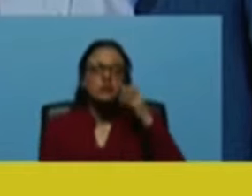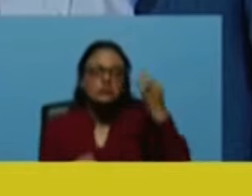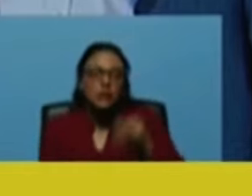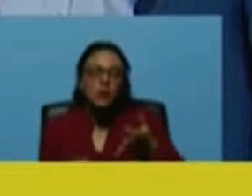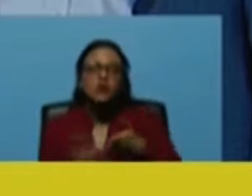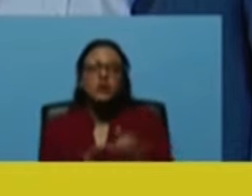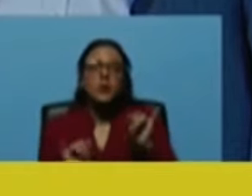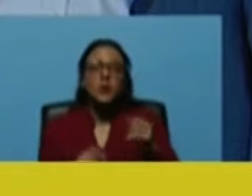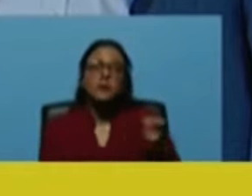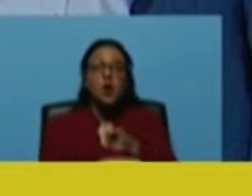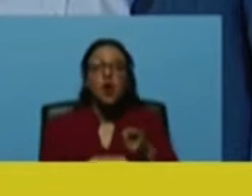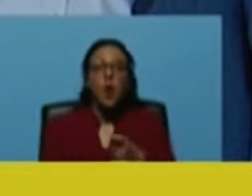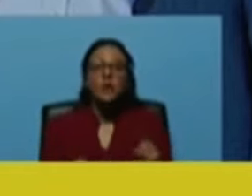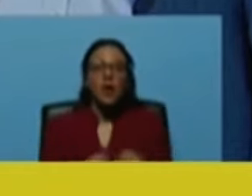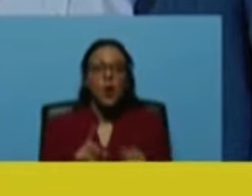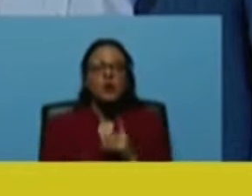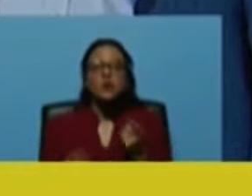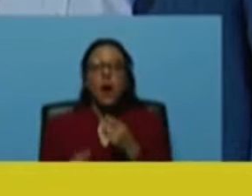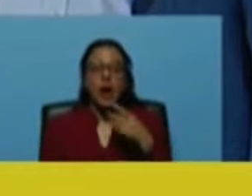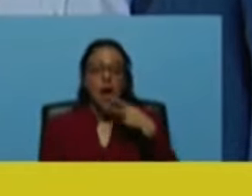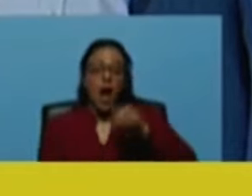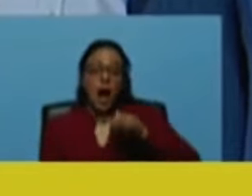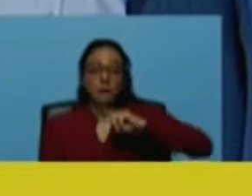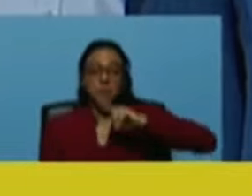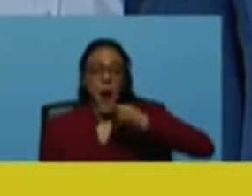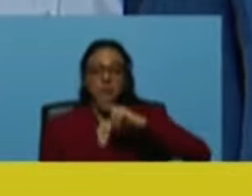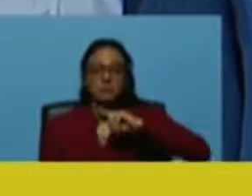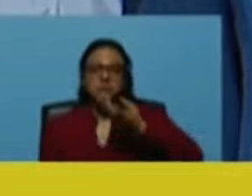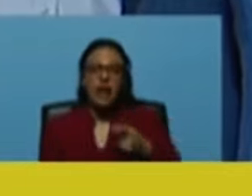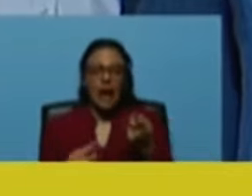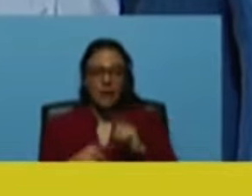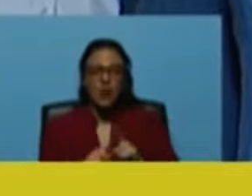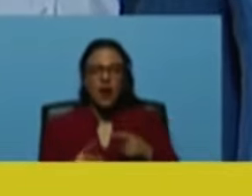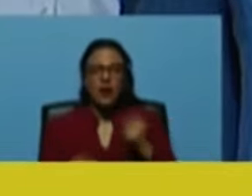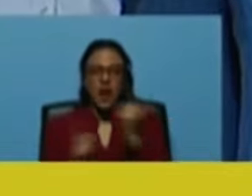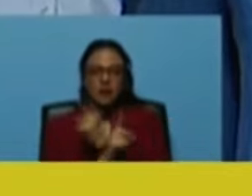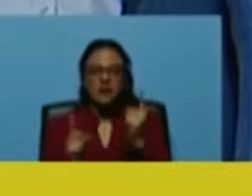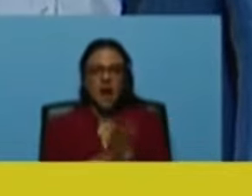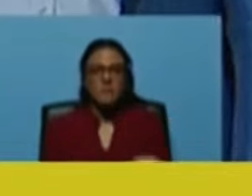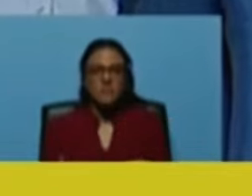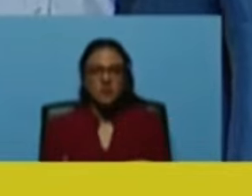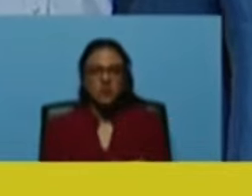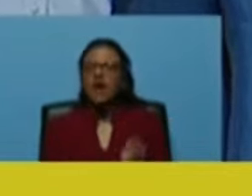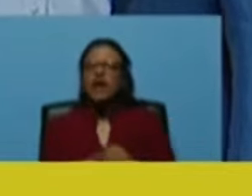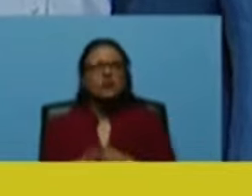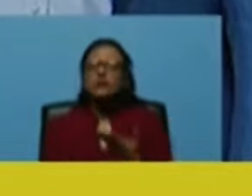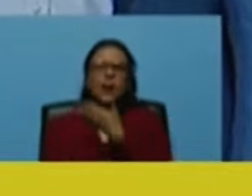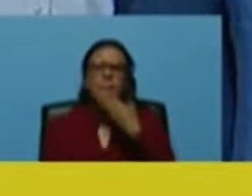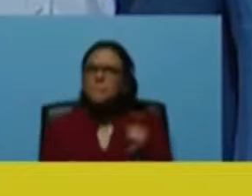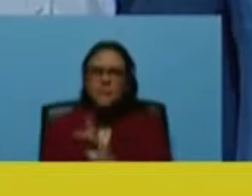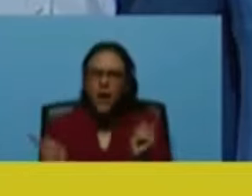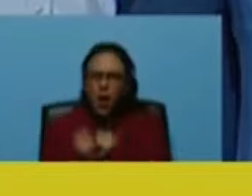another president. Tomorrow, he could say that he